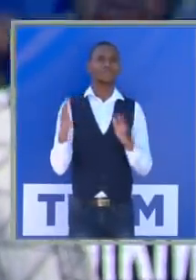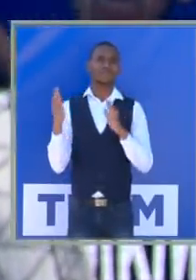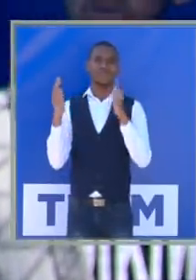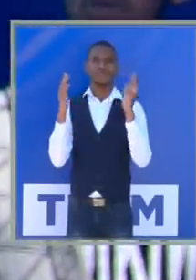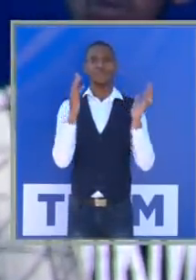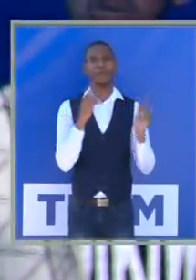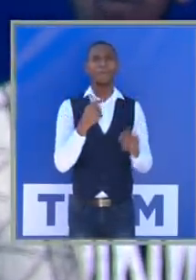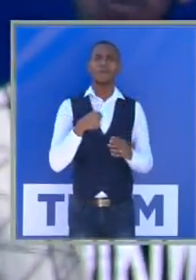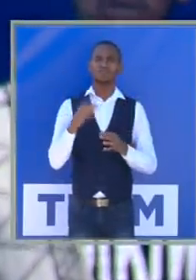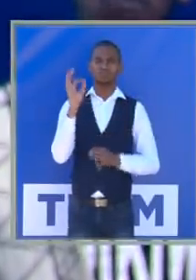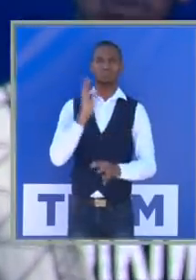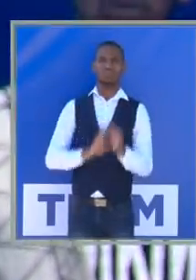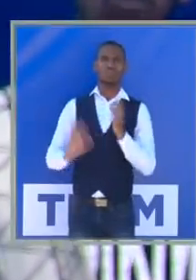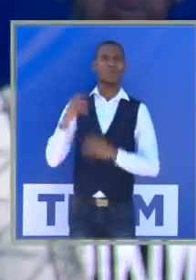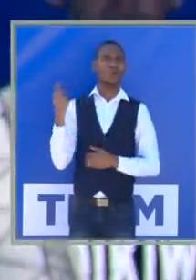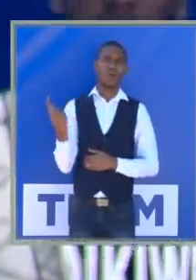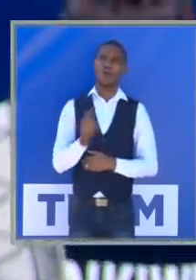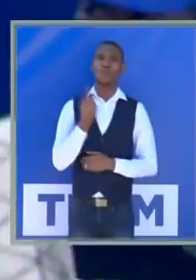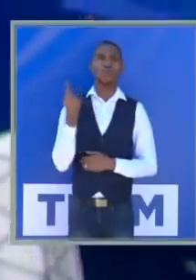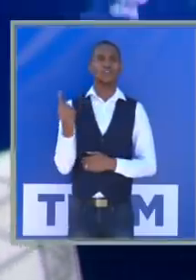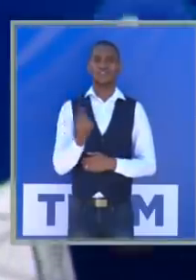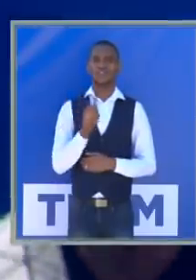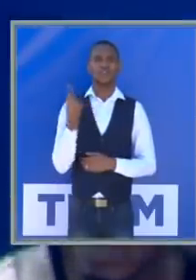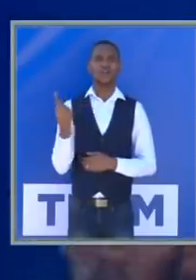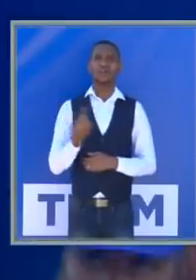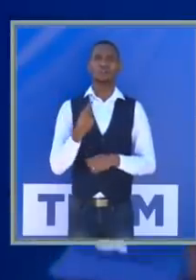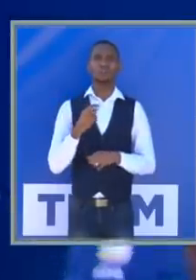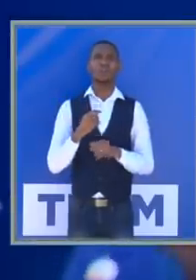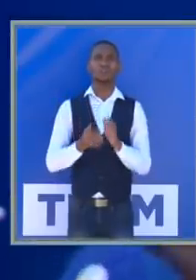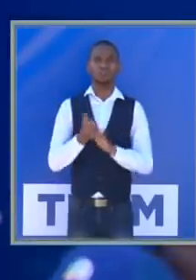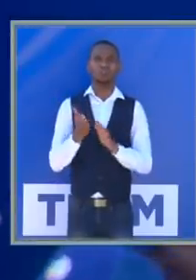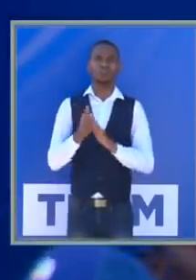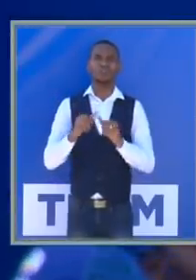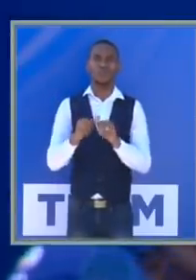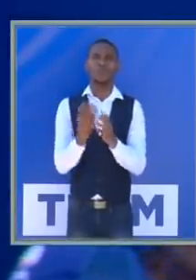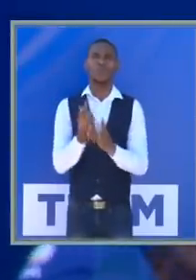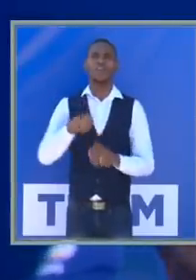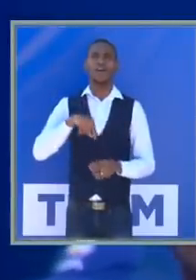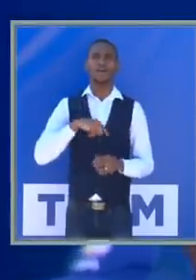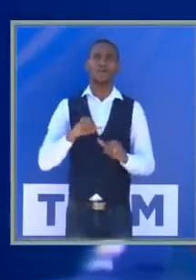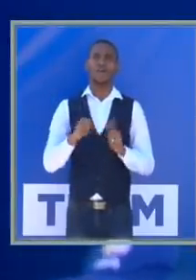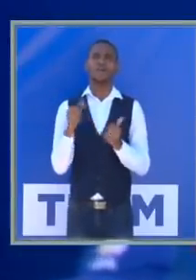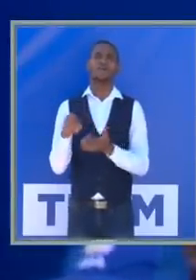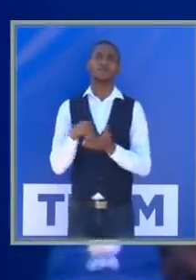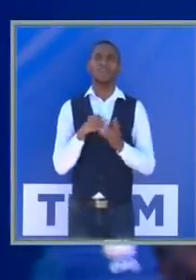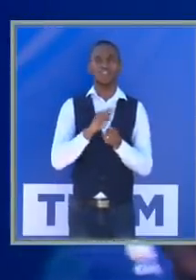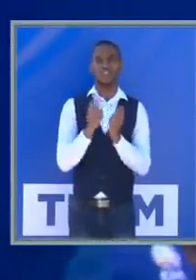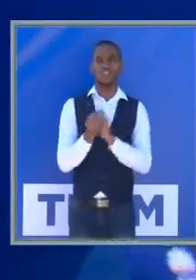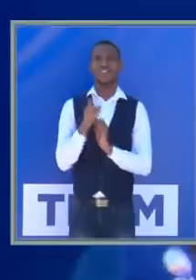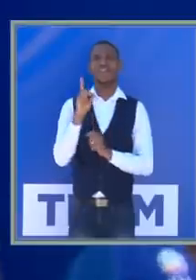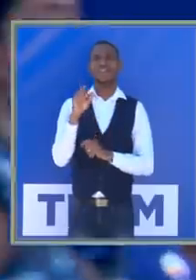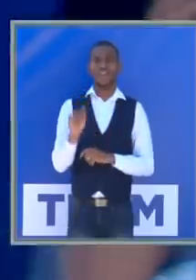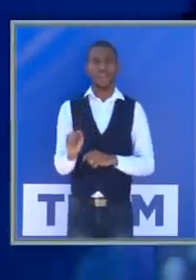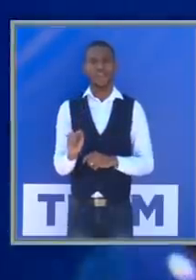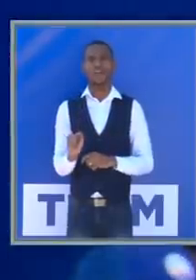It tells me always that the momentum is with us and we are ready to bring change. The DA is